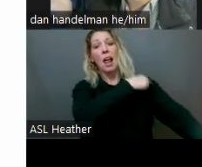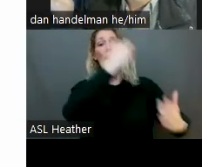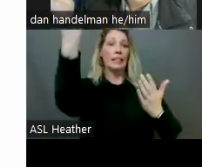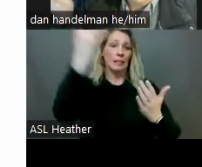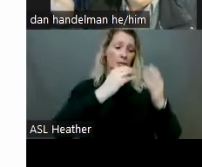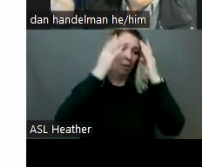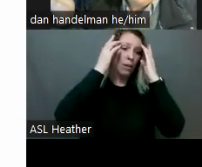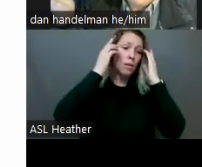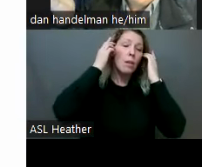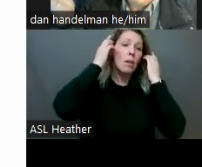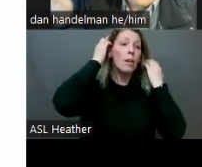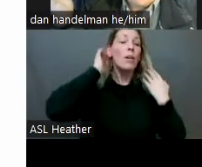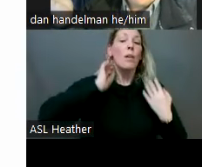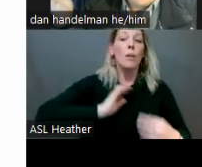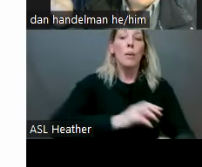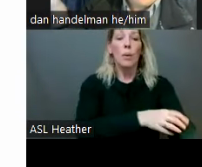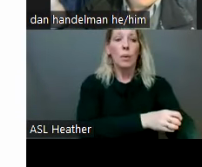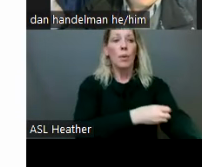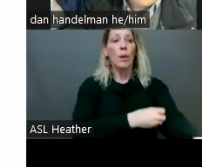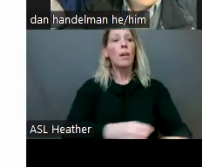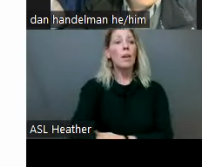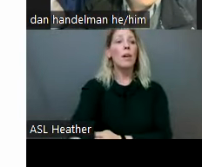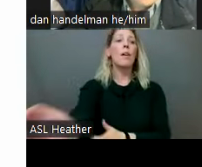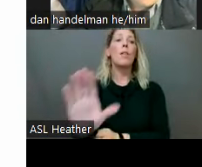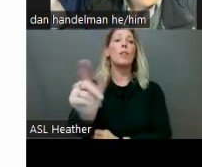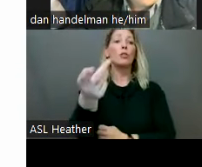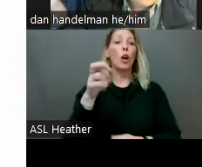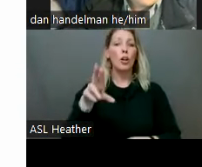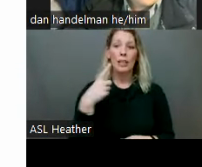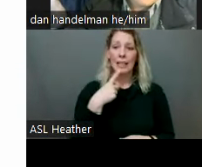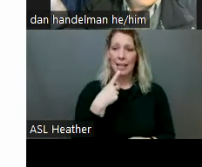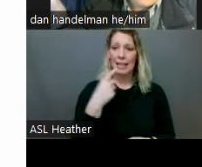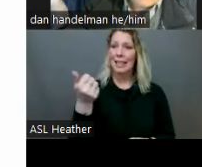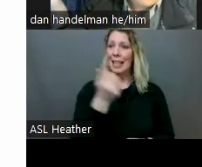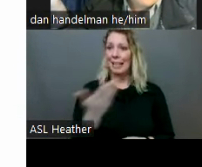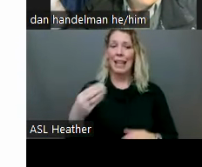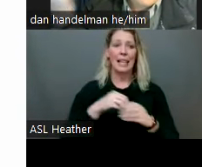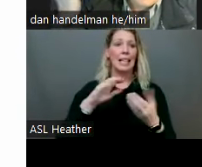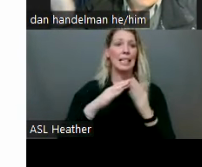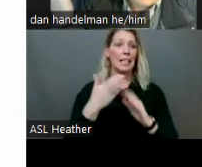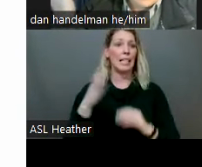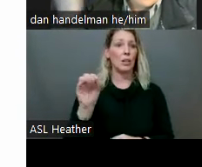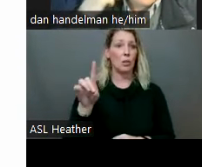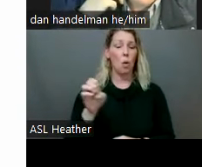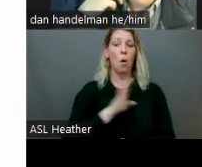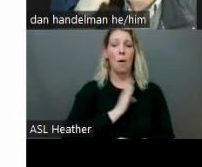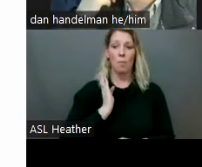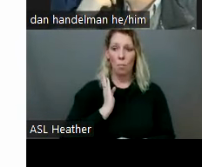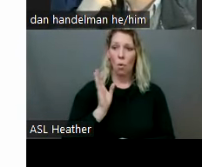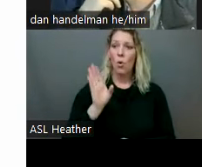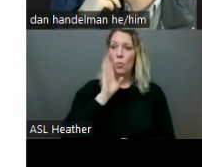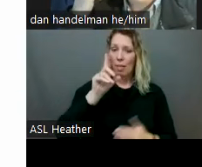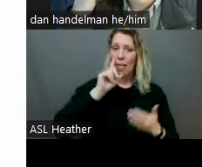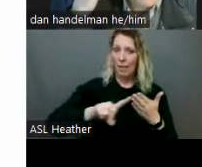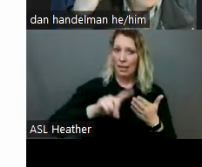So basically what was handed to us is that the charter says anything that's in city code, the board will investigate